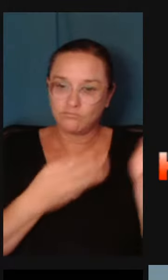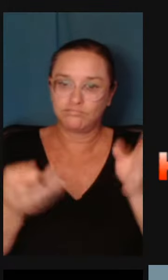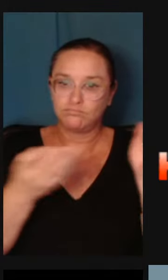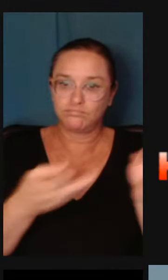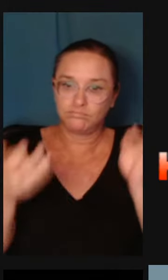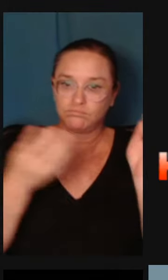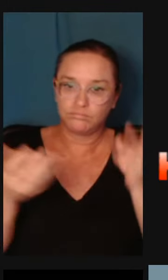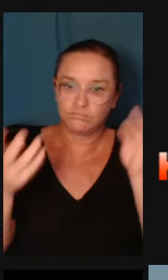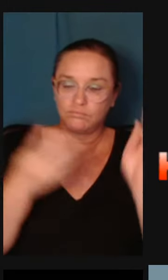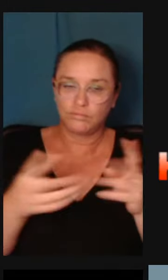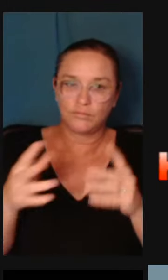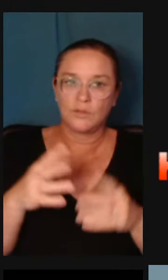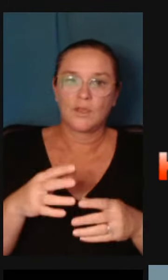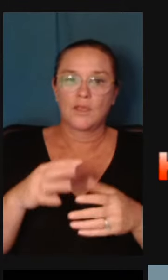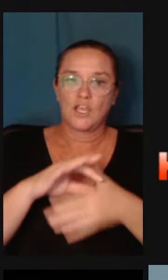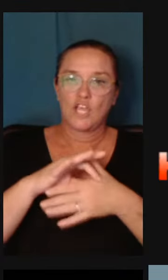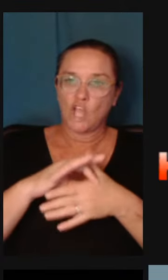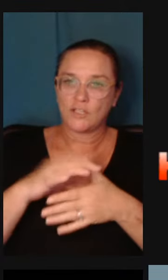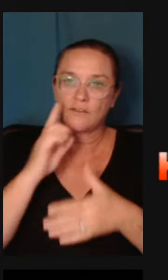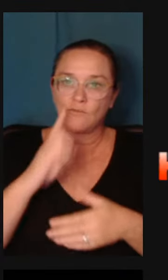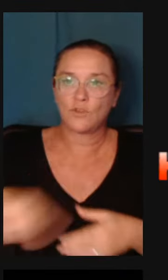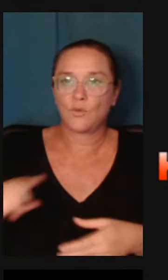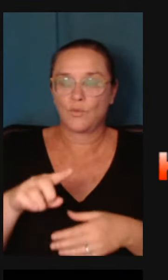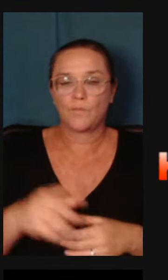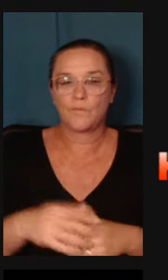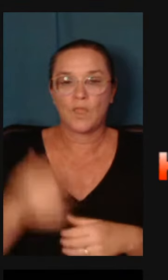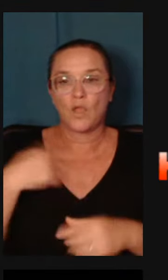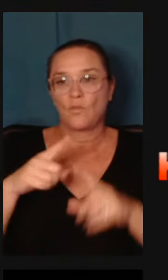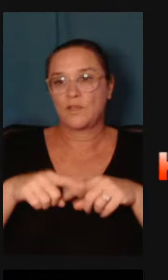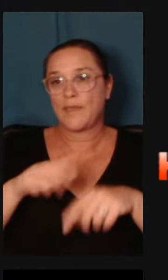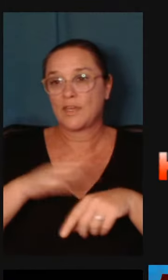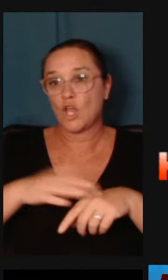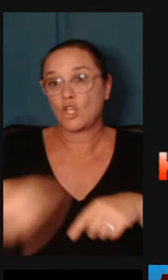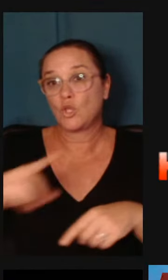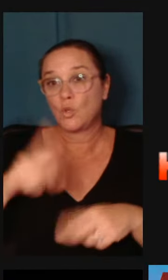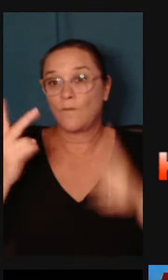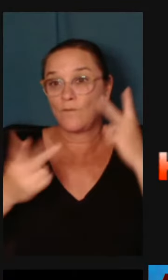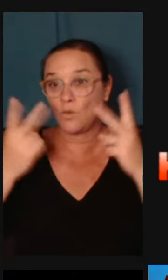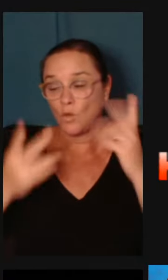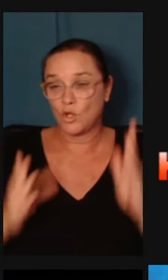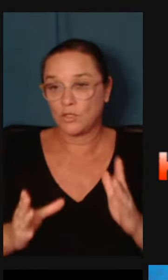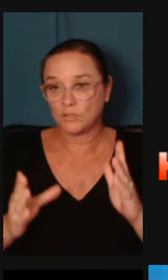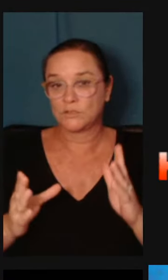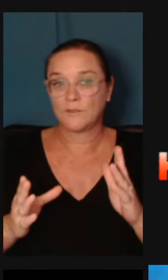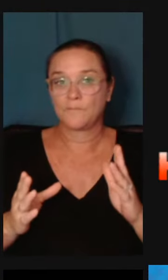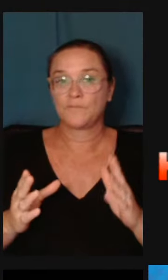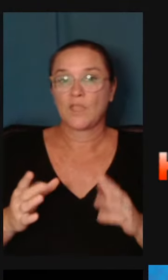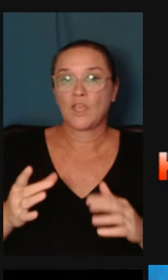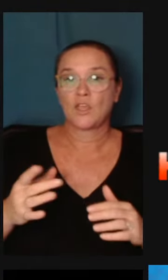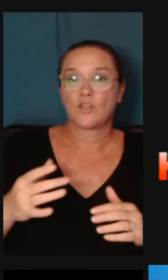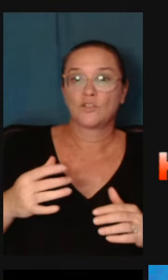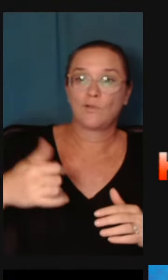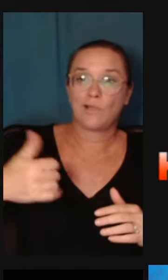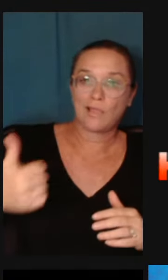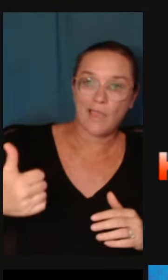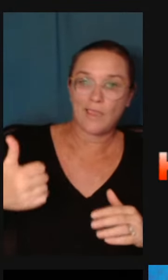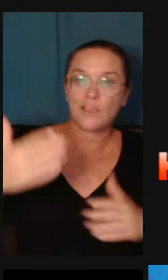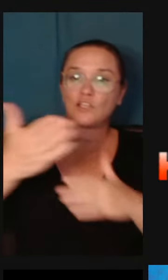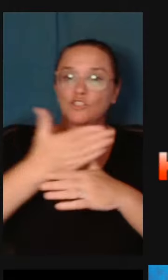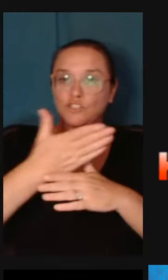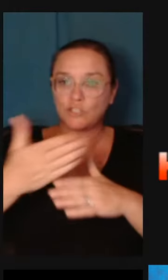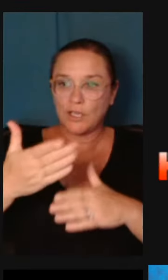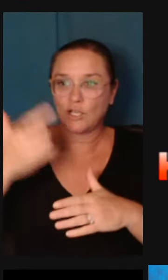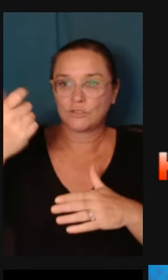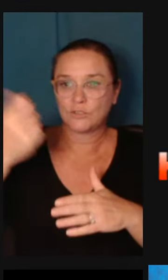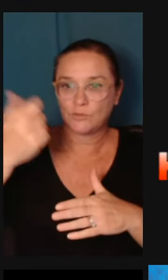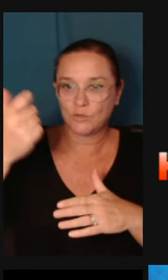So we appreciate that, but we rely on viewers like you to, like, share, subscribe, all that stuff to